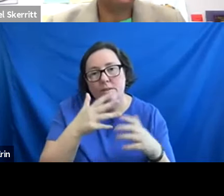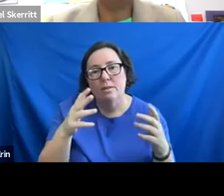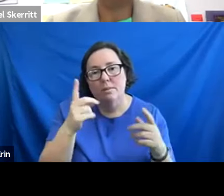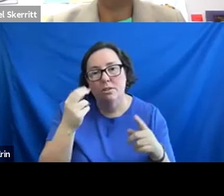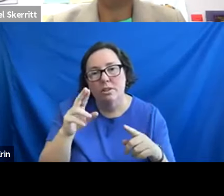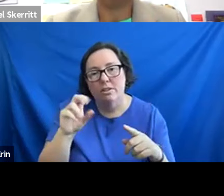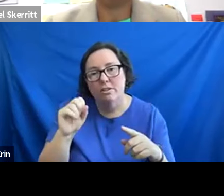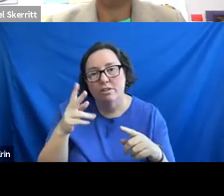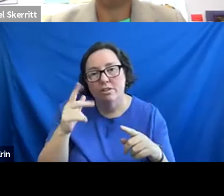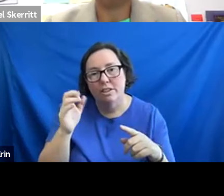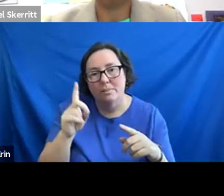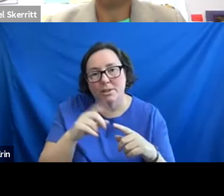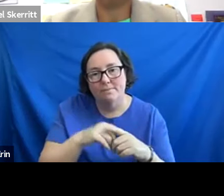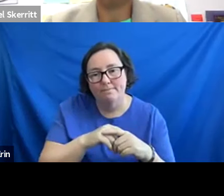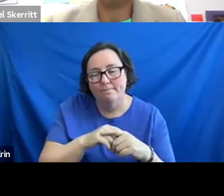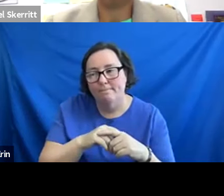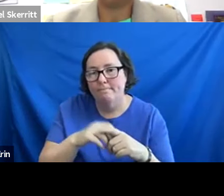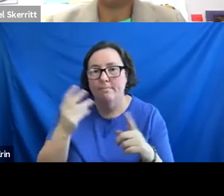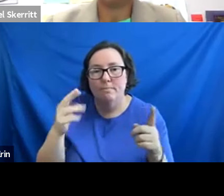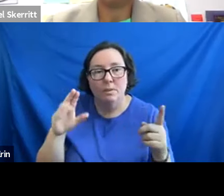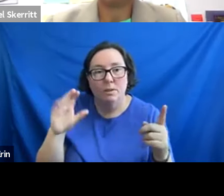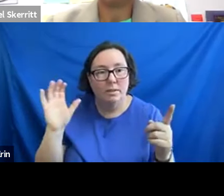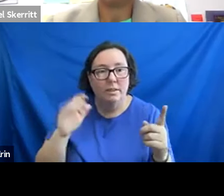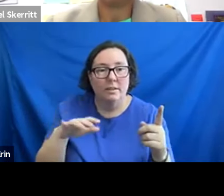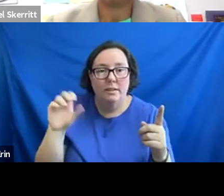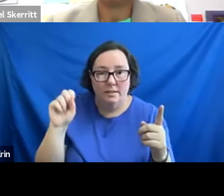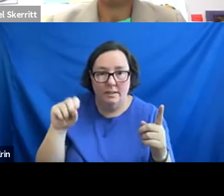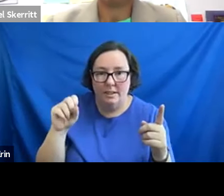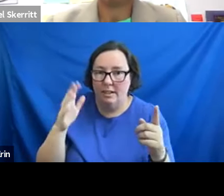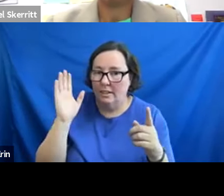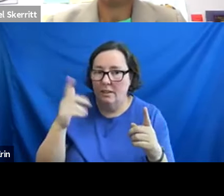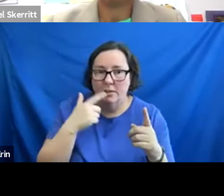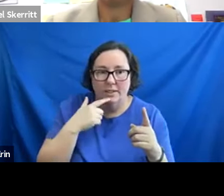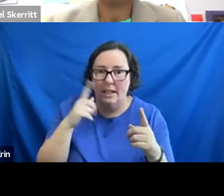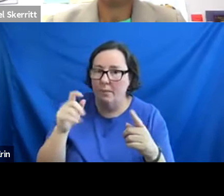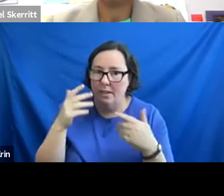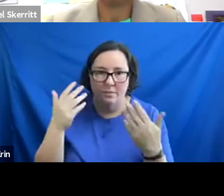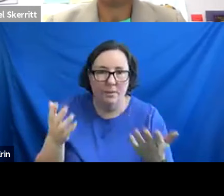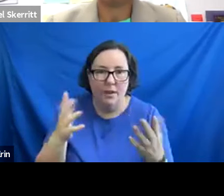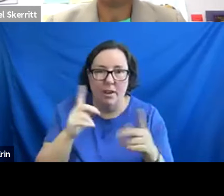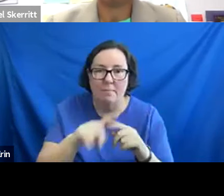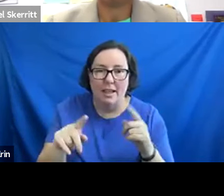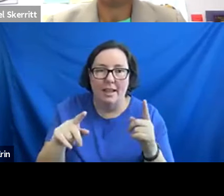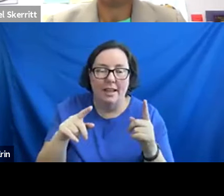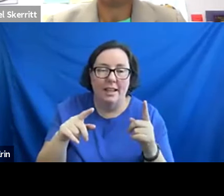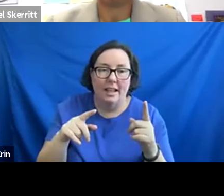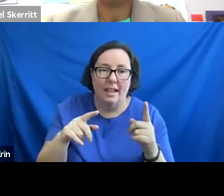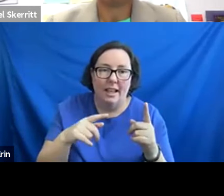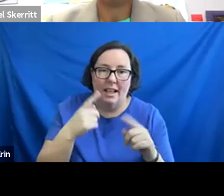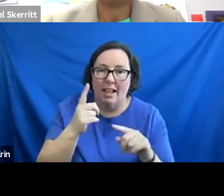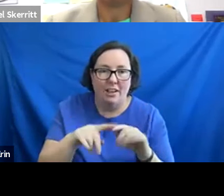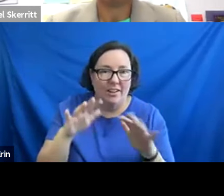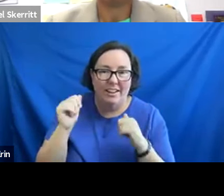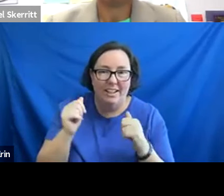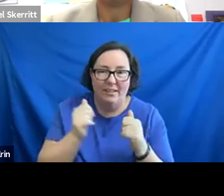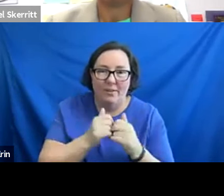Dr. Shepherd. Mr. Contrepassas. Yeah, I would just say we need to move on, but I couldn't leave